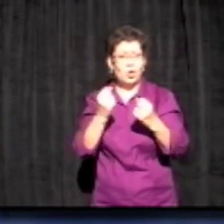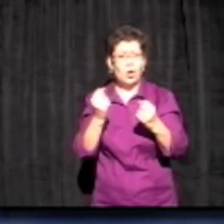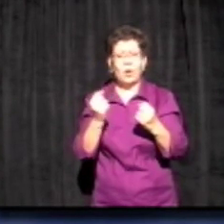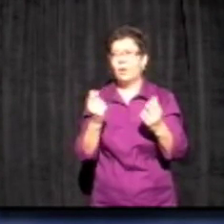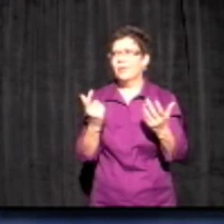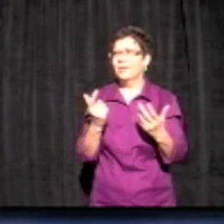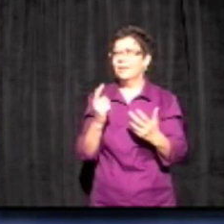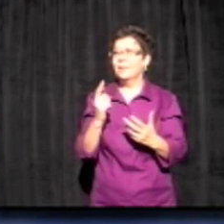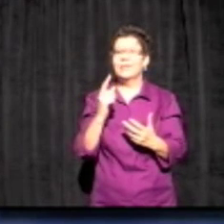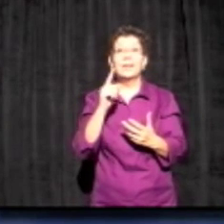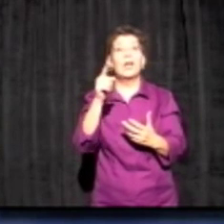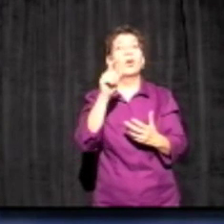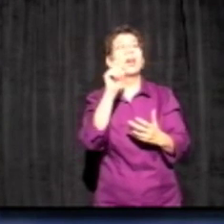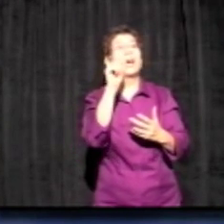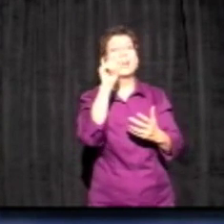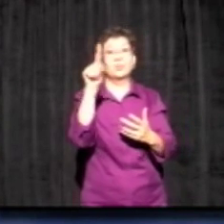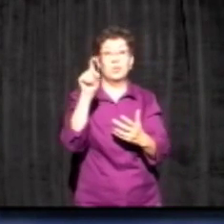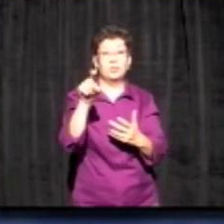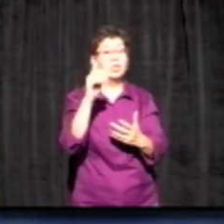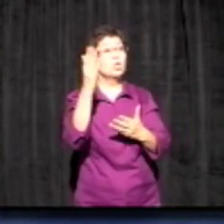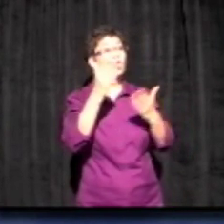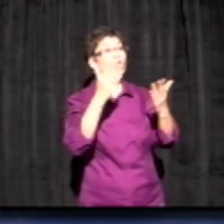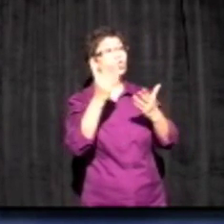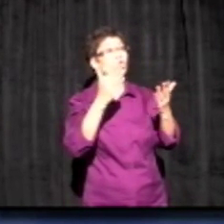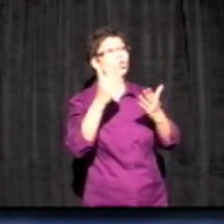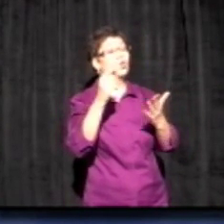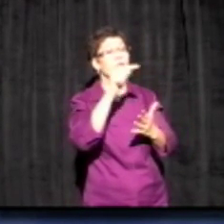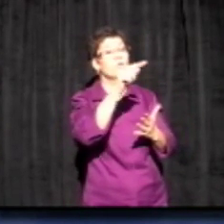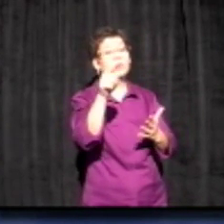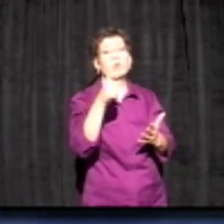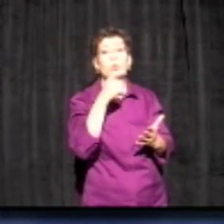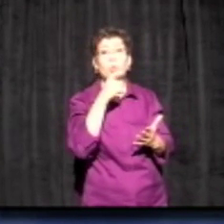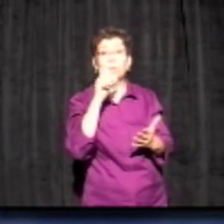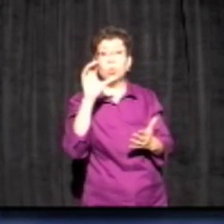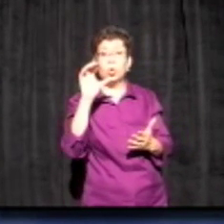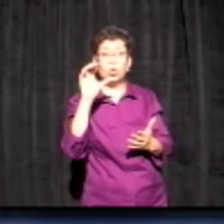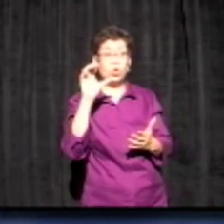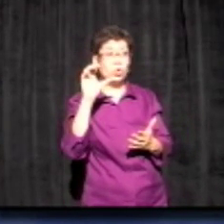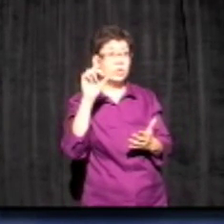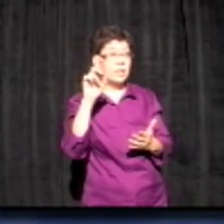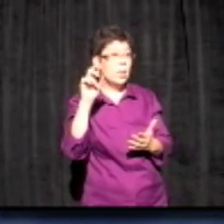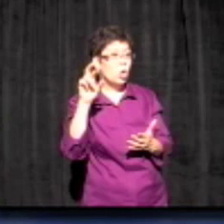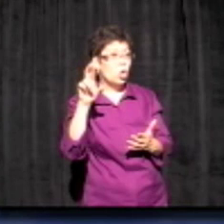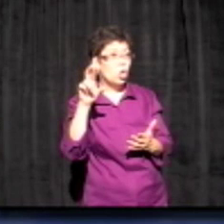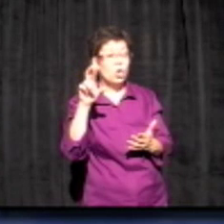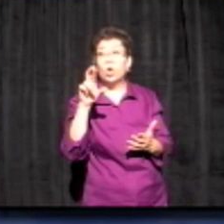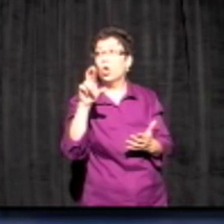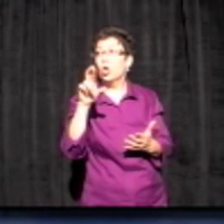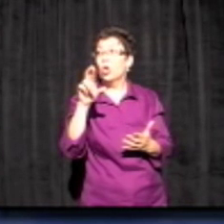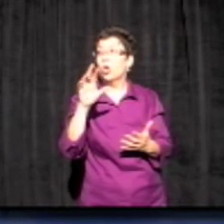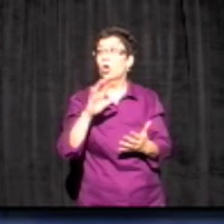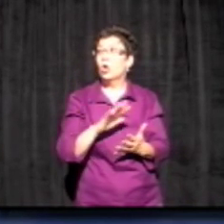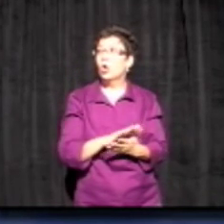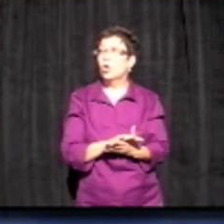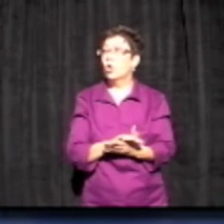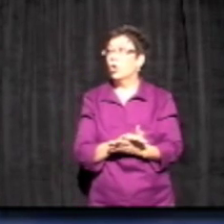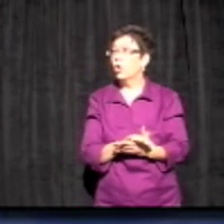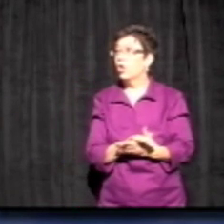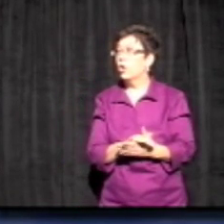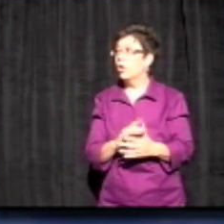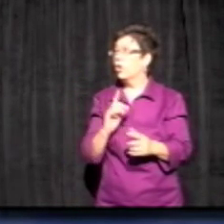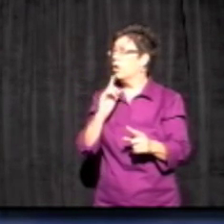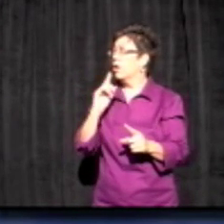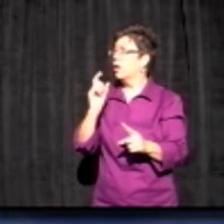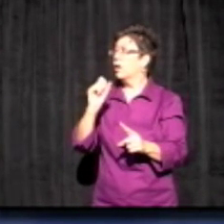Who's going to service these units once they are sold into the field? Car dealers? Darrell, the Ability Center. Dave?